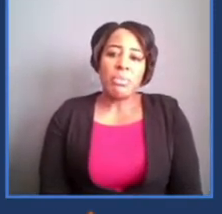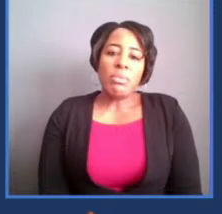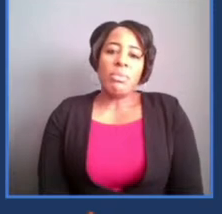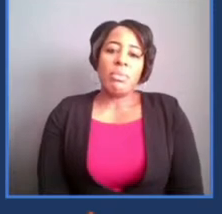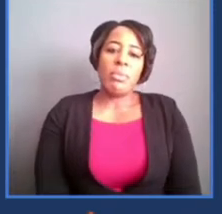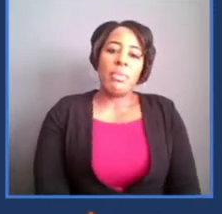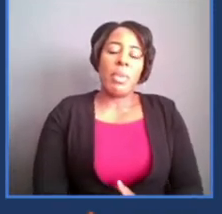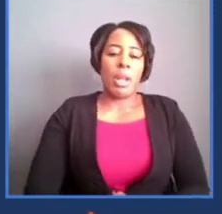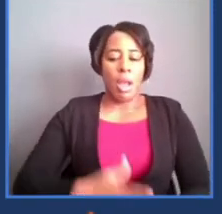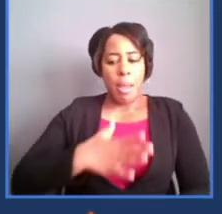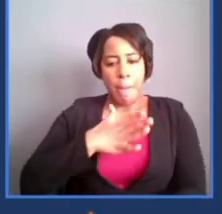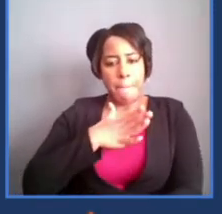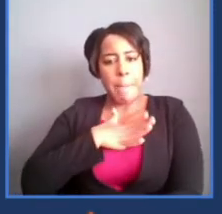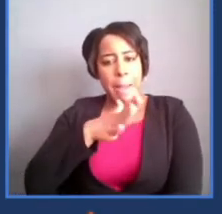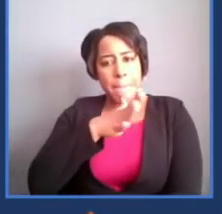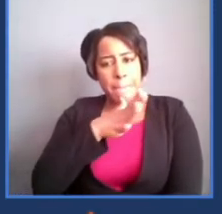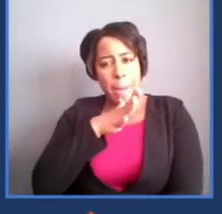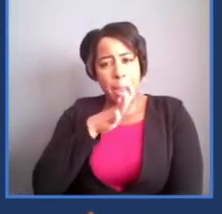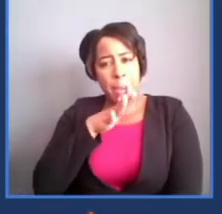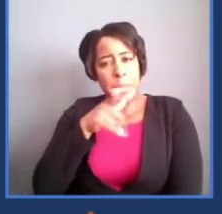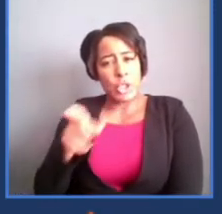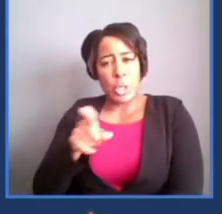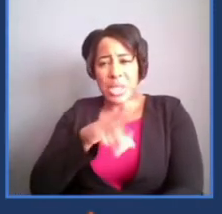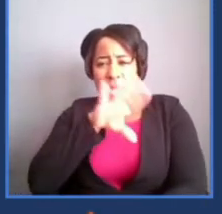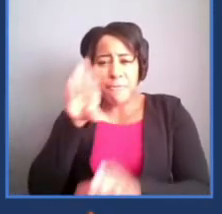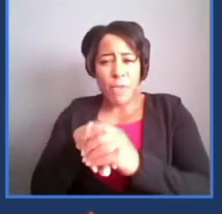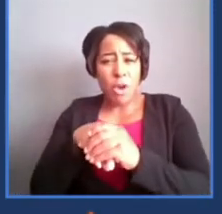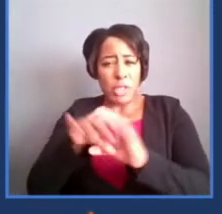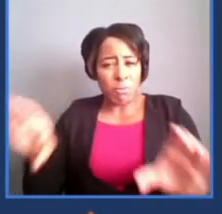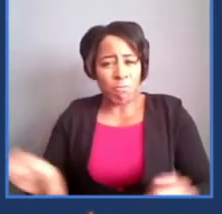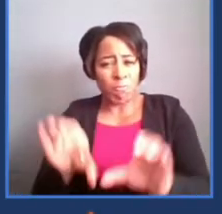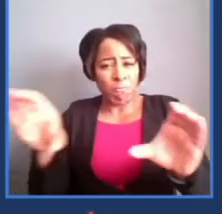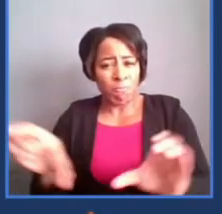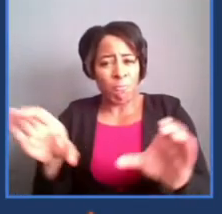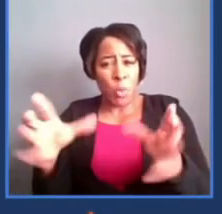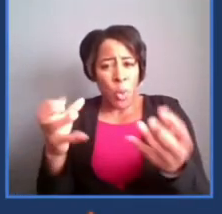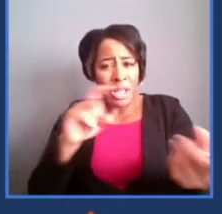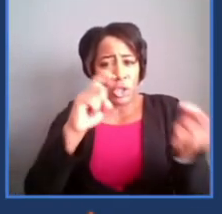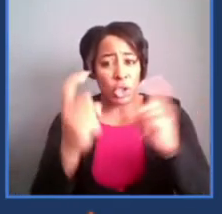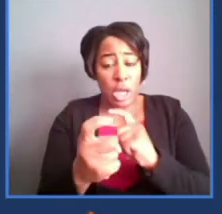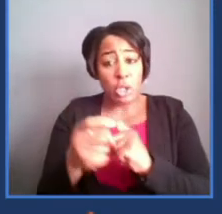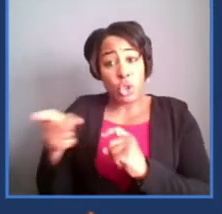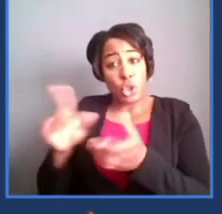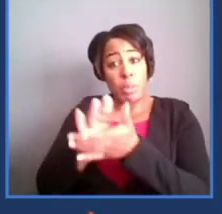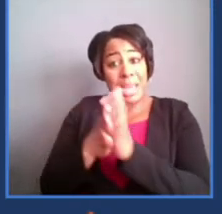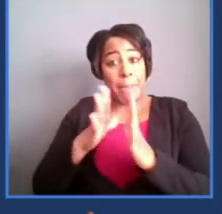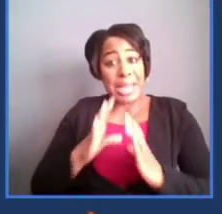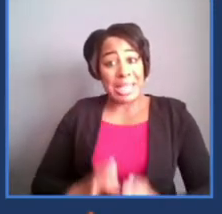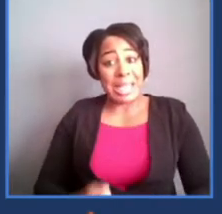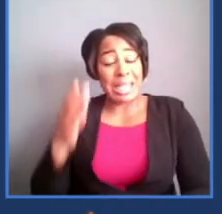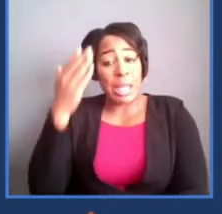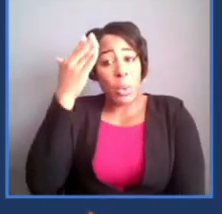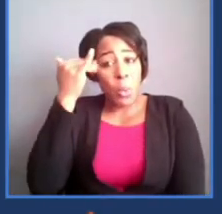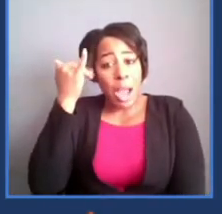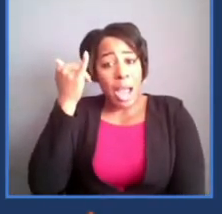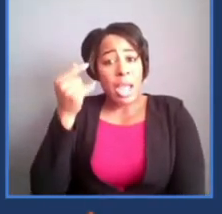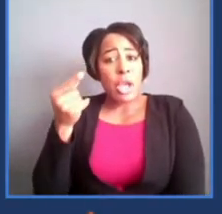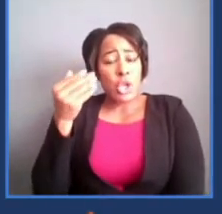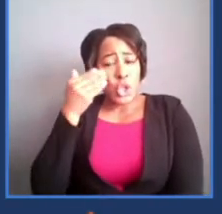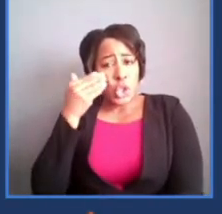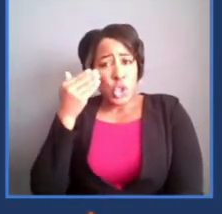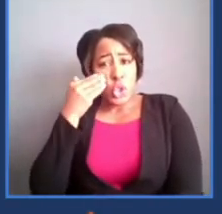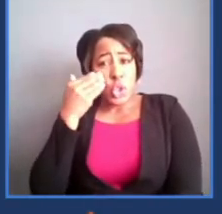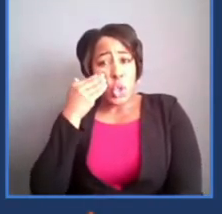My mother became an activist, and my mother became a citizen, because she recognized that the ballot box is where we